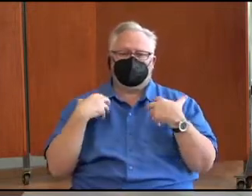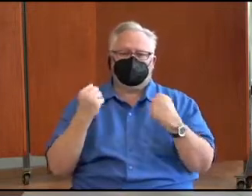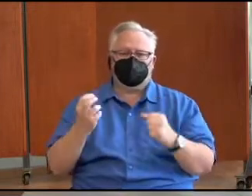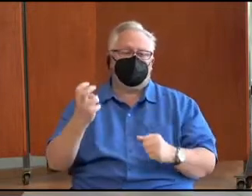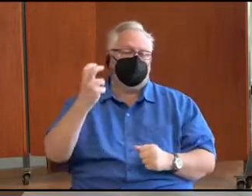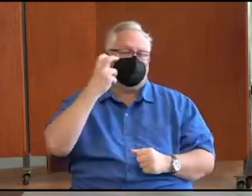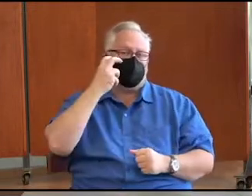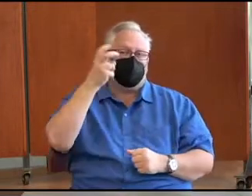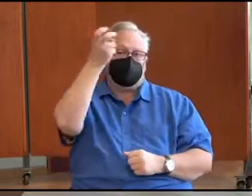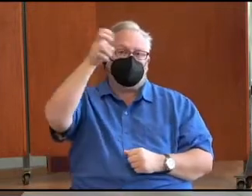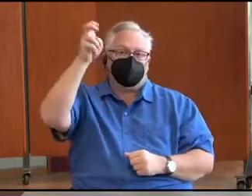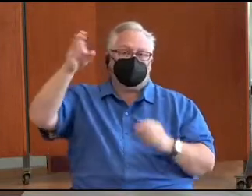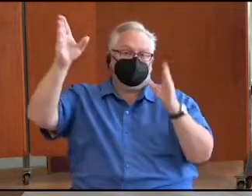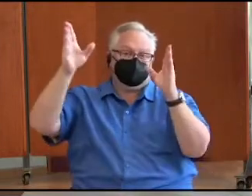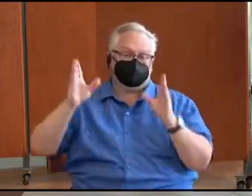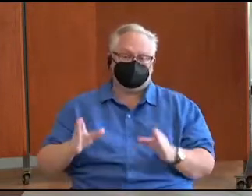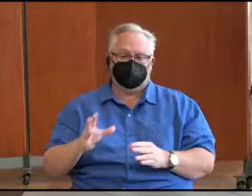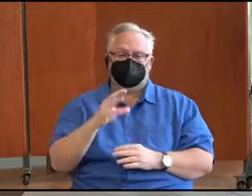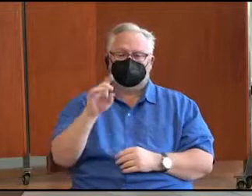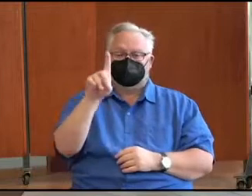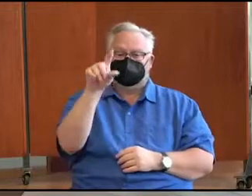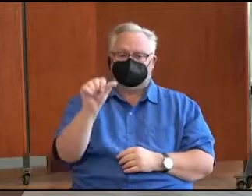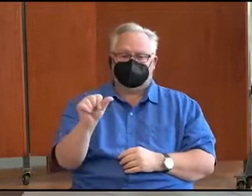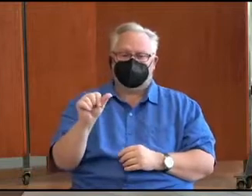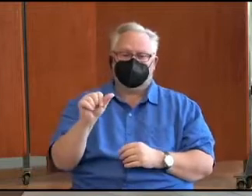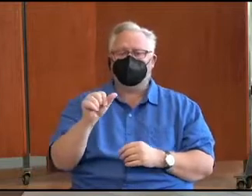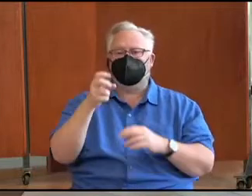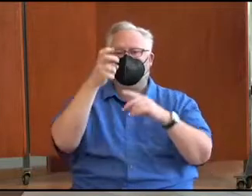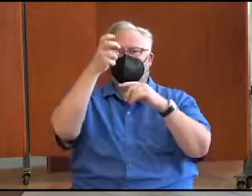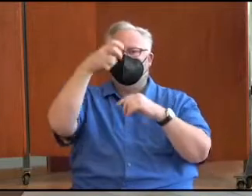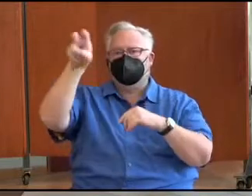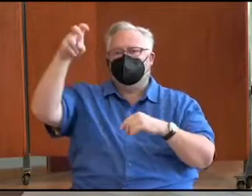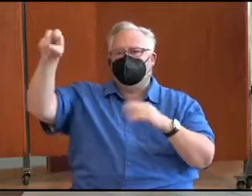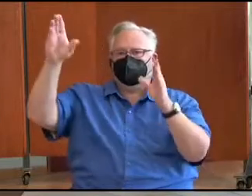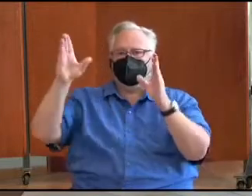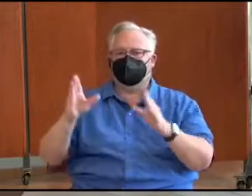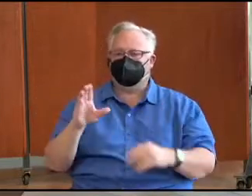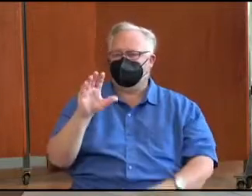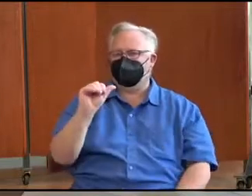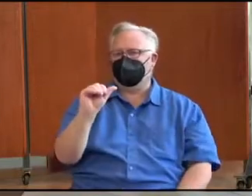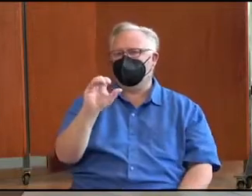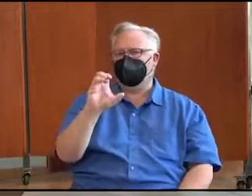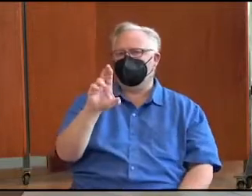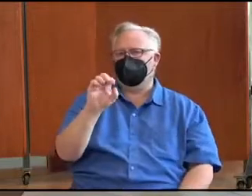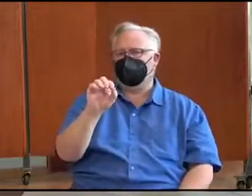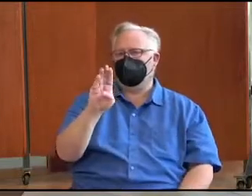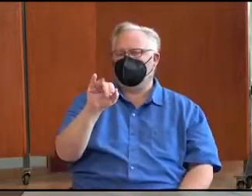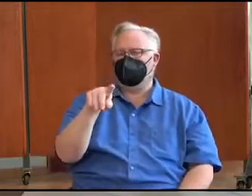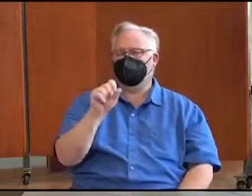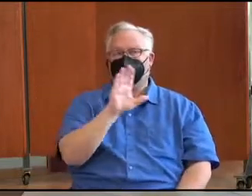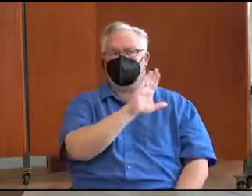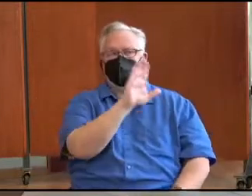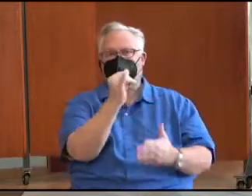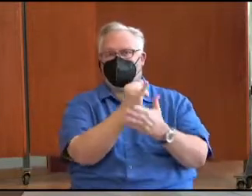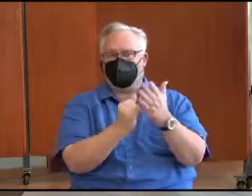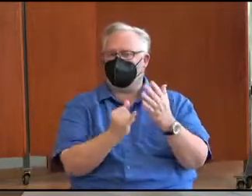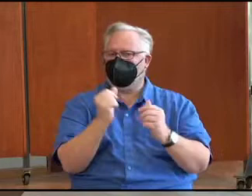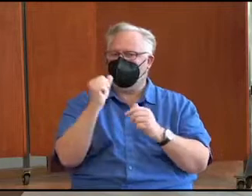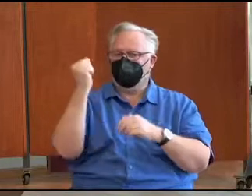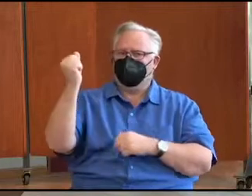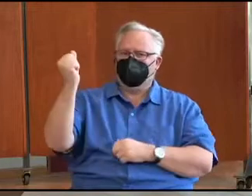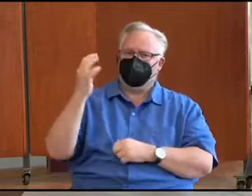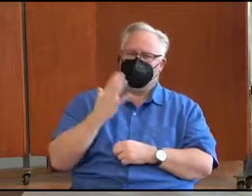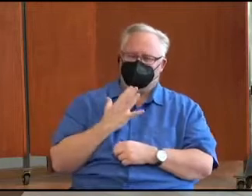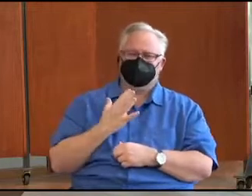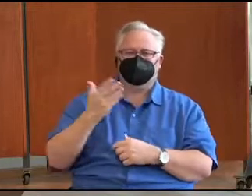blind aerialists and disabled acrobats whose art and grace invites the same metaphors as